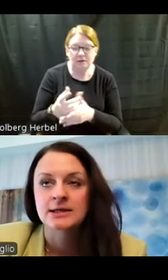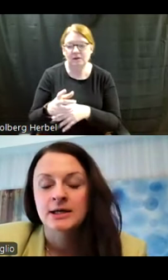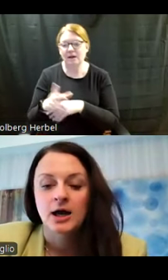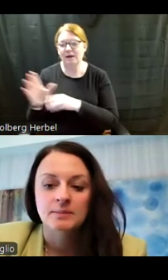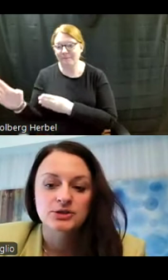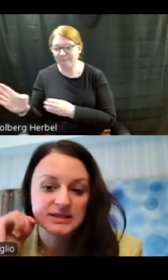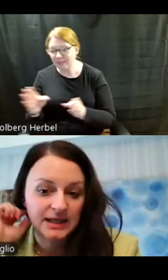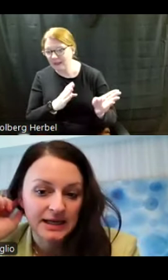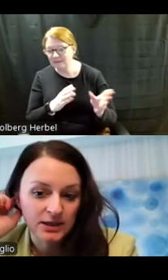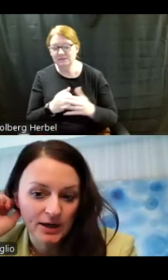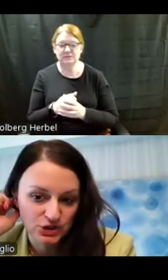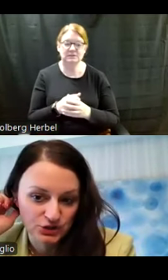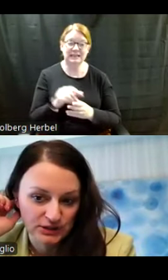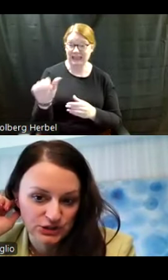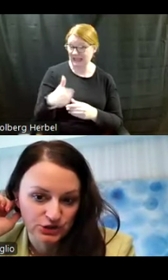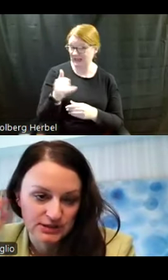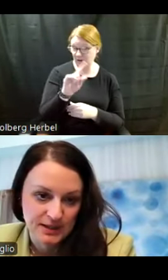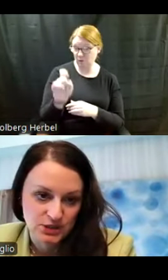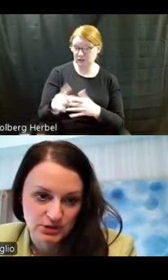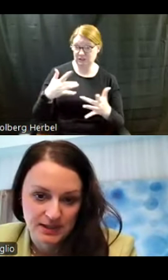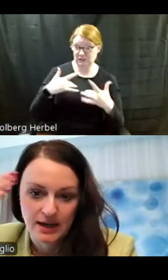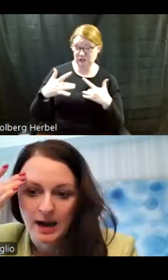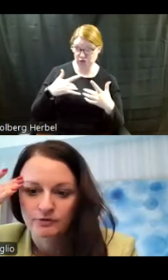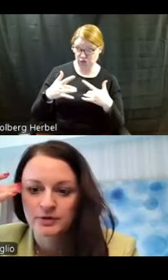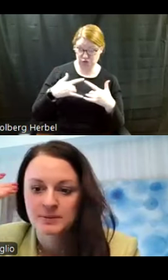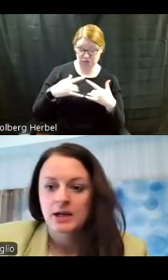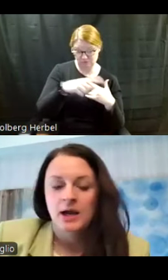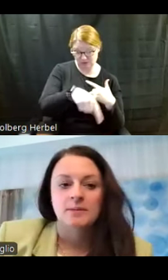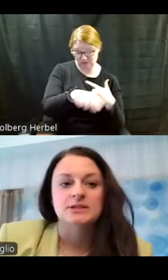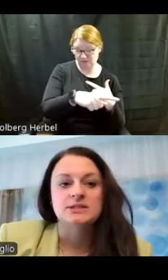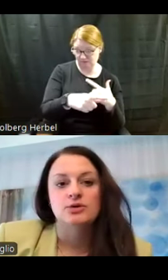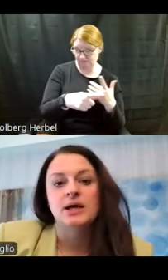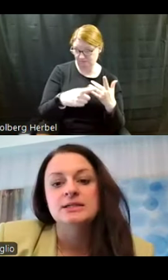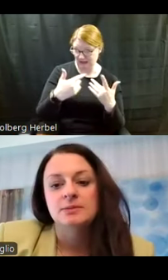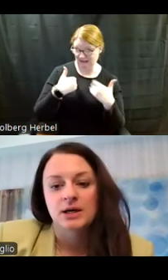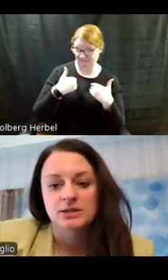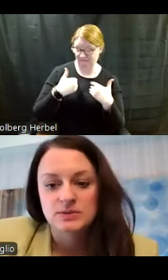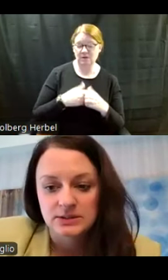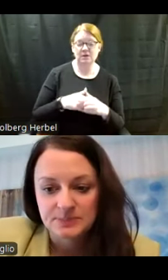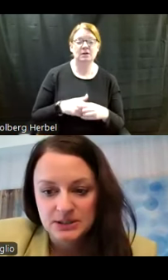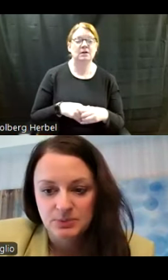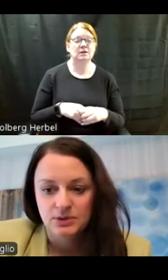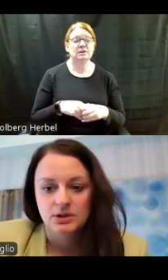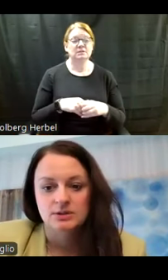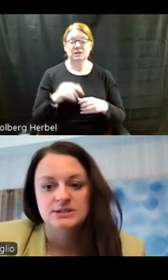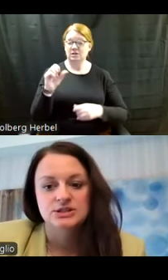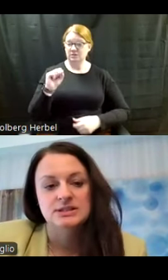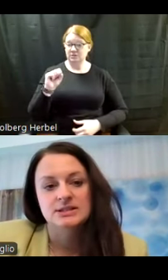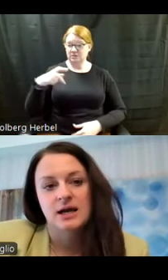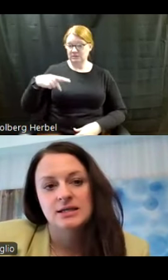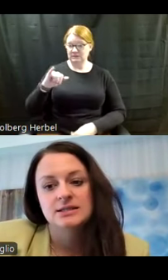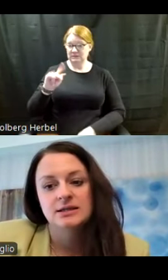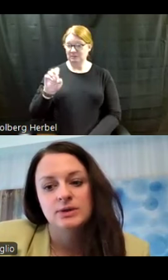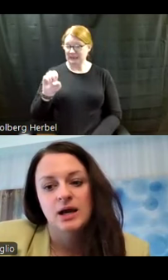plans, addressing any questions or concerns the patient may have. And so the idea behind using the spikes protocol is just